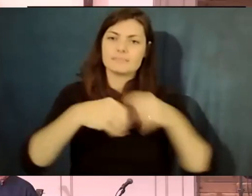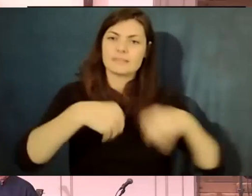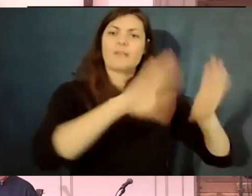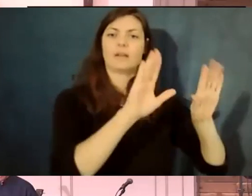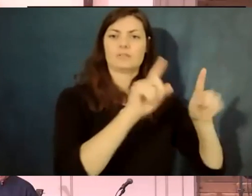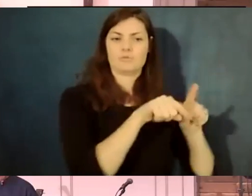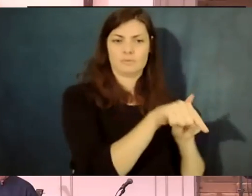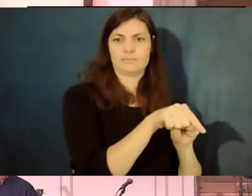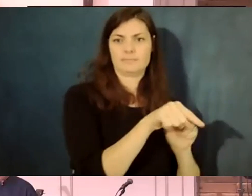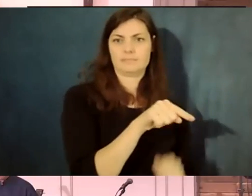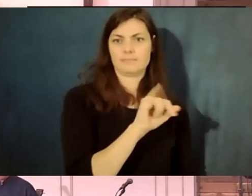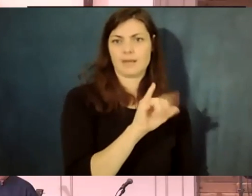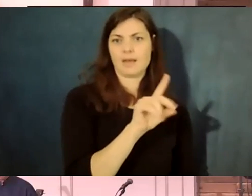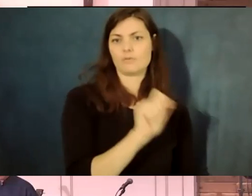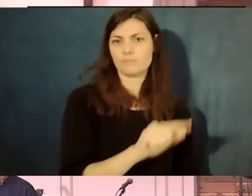idol.